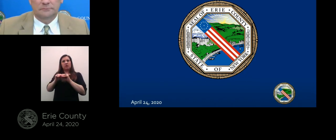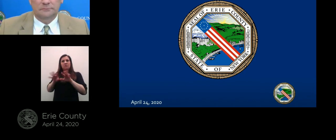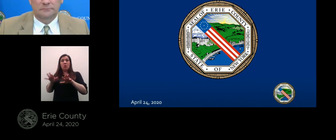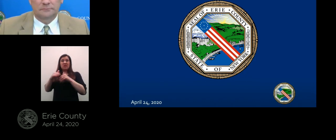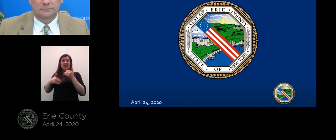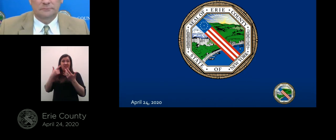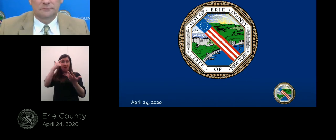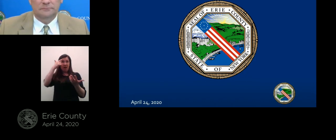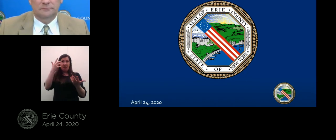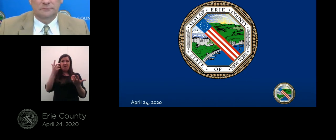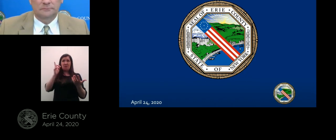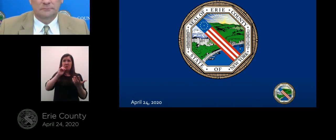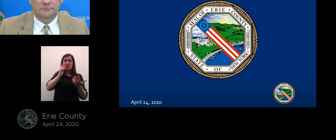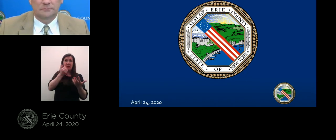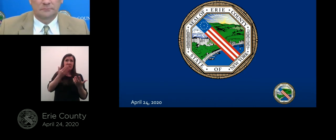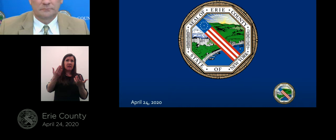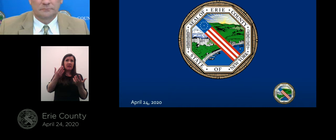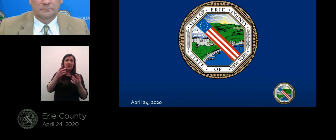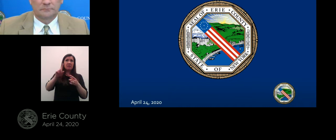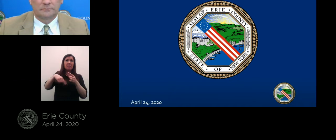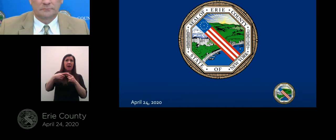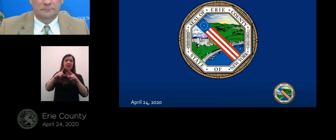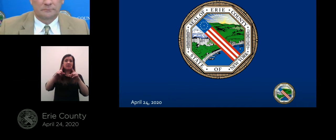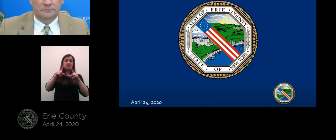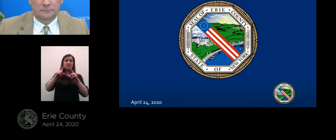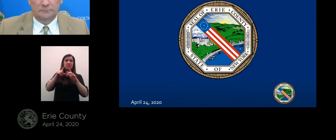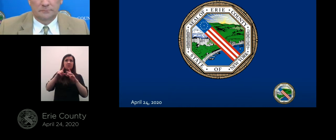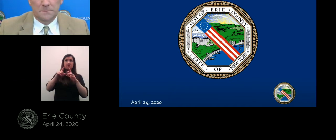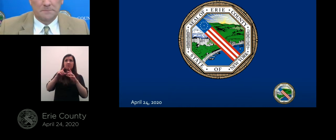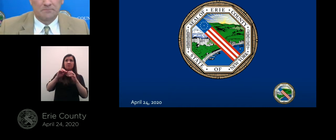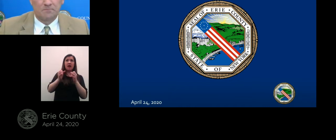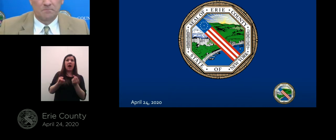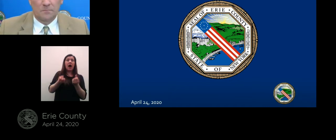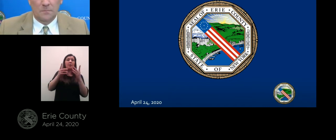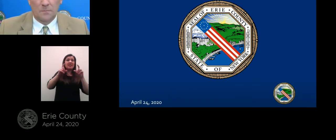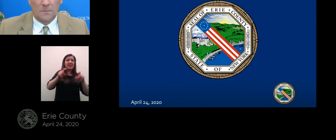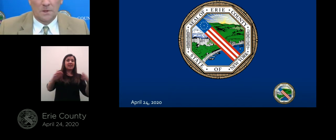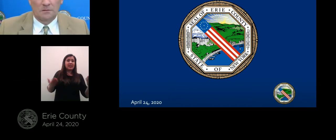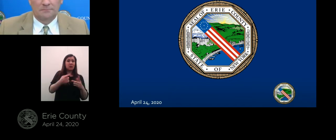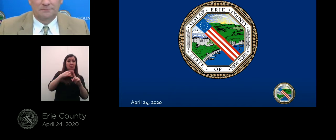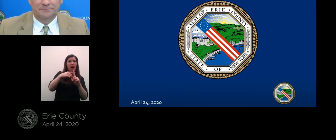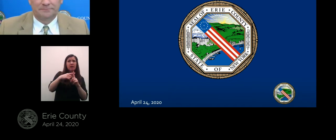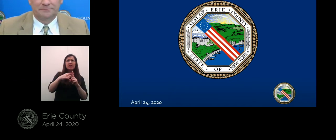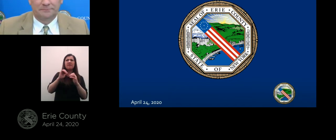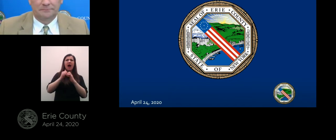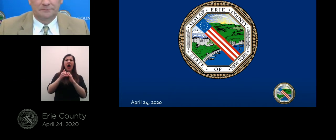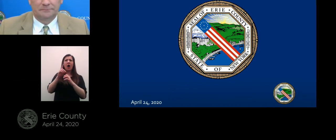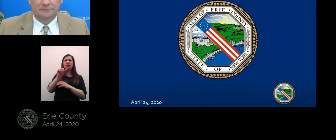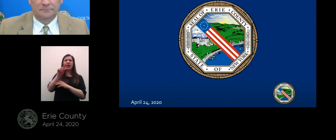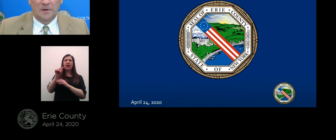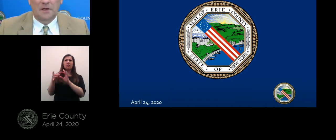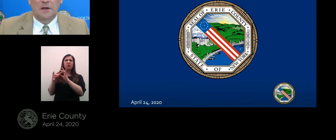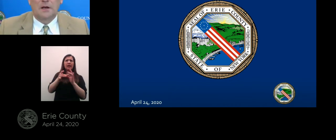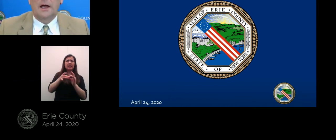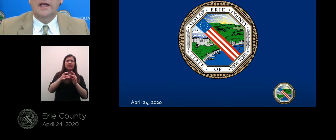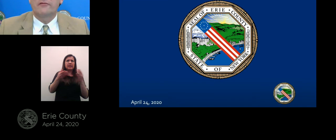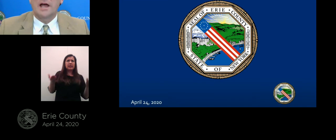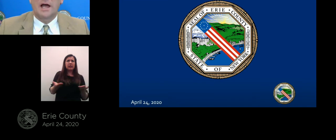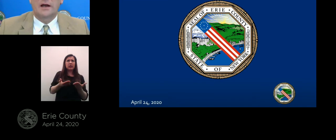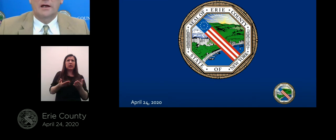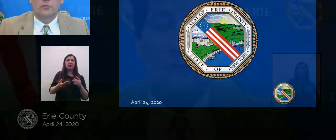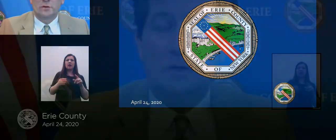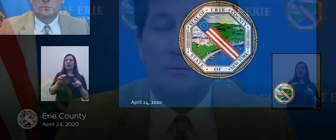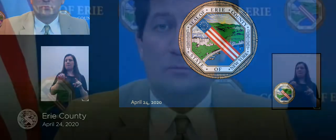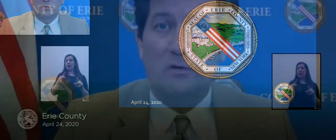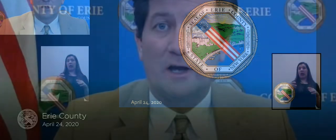Burstein received any word from the state on how many of the tests conducted here in Western New York were positive and how that data relates to us here? I have